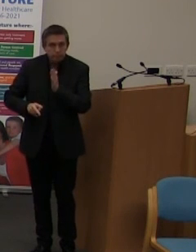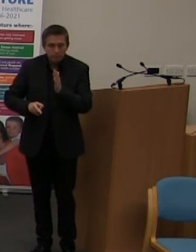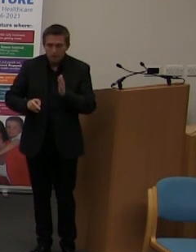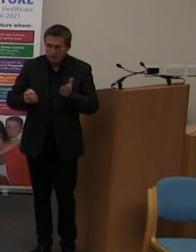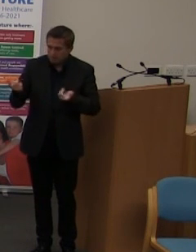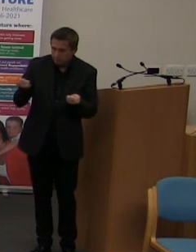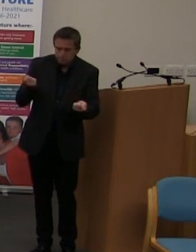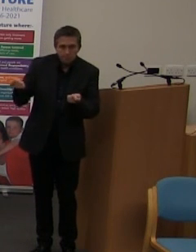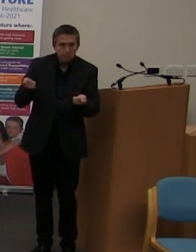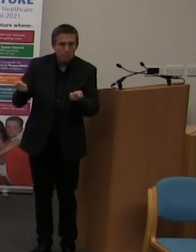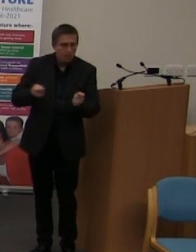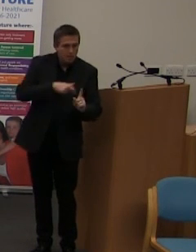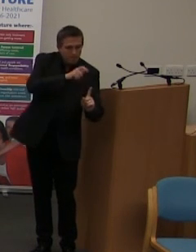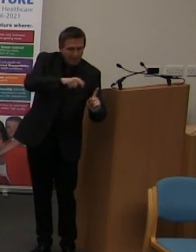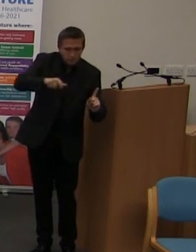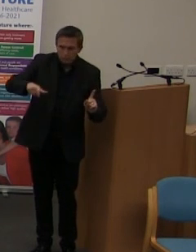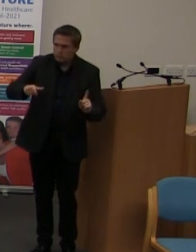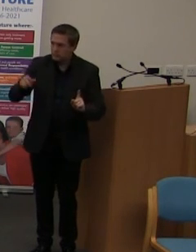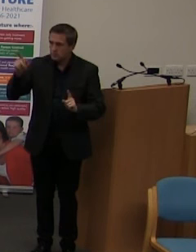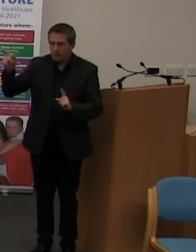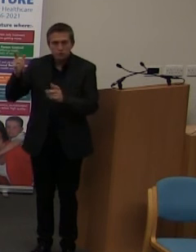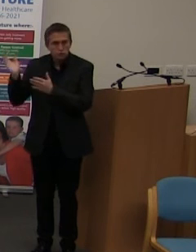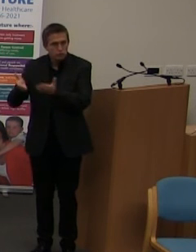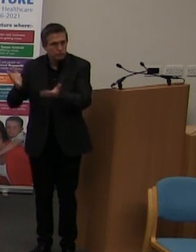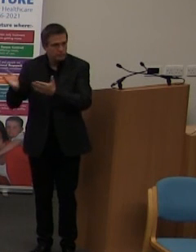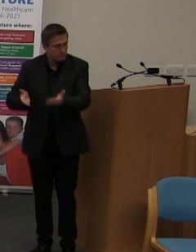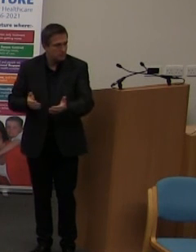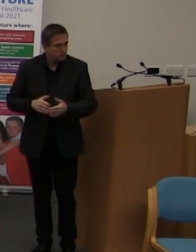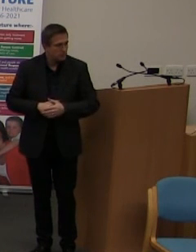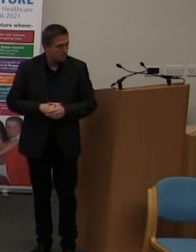patients and, you know, the services as they were changing.